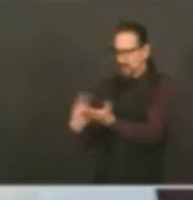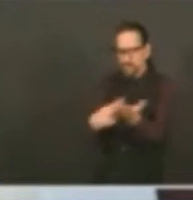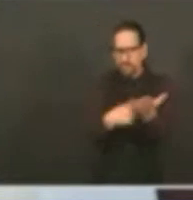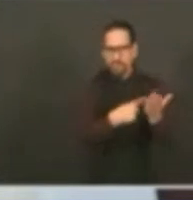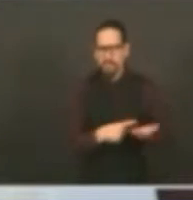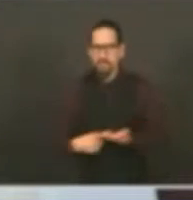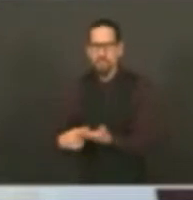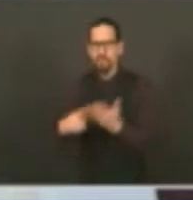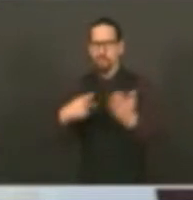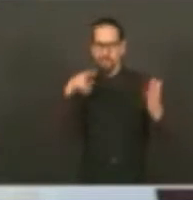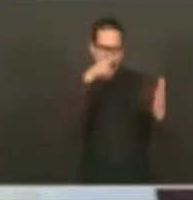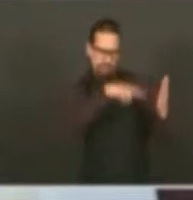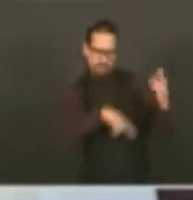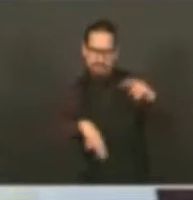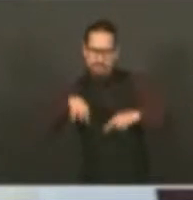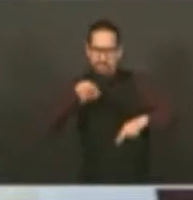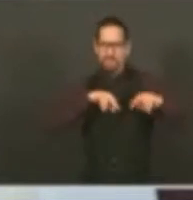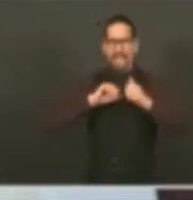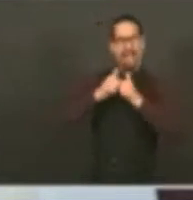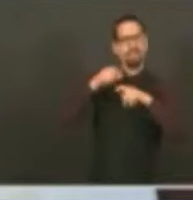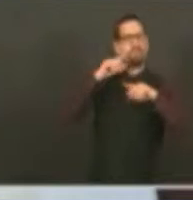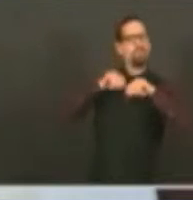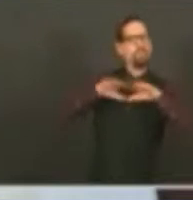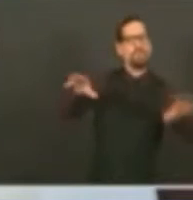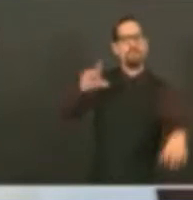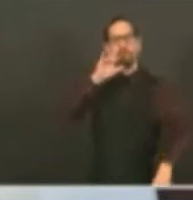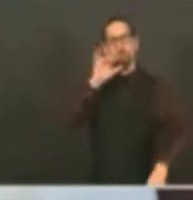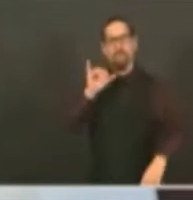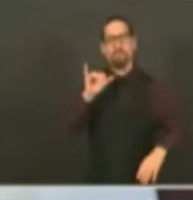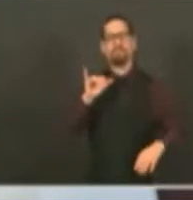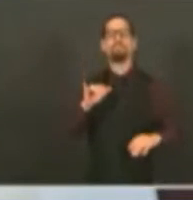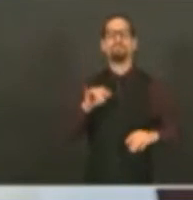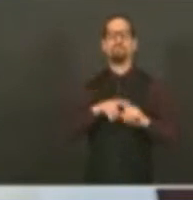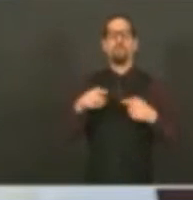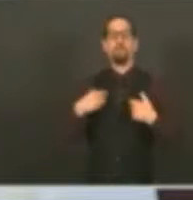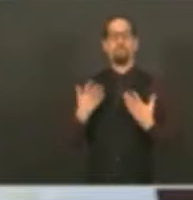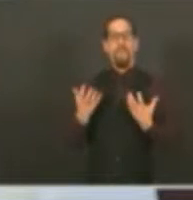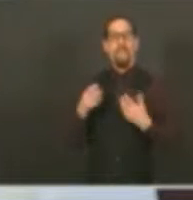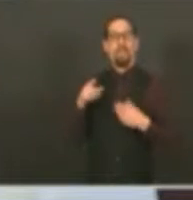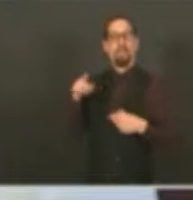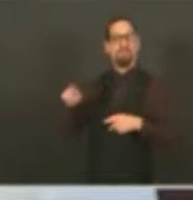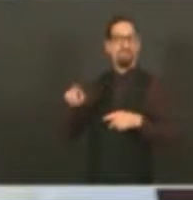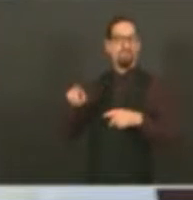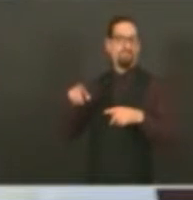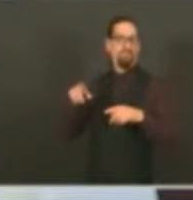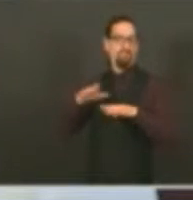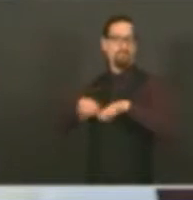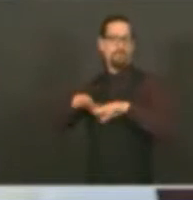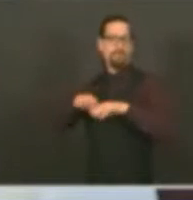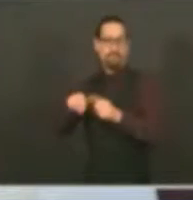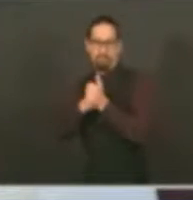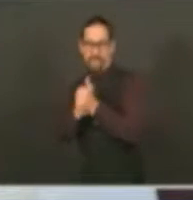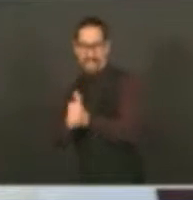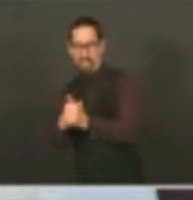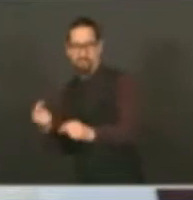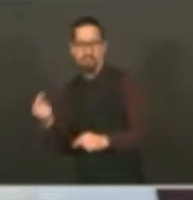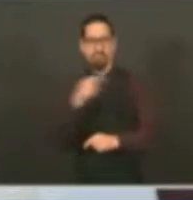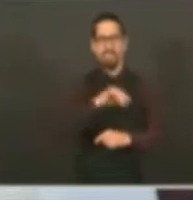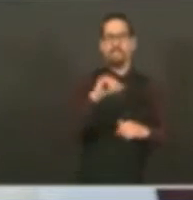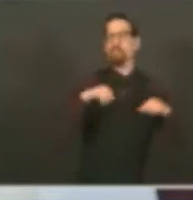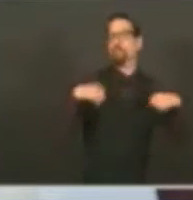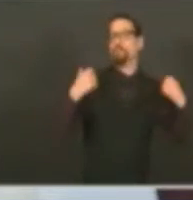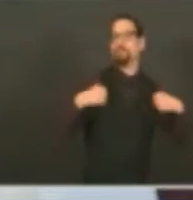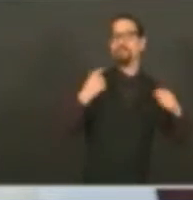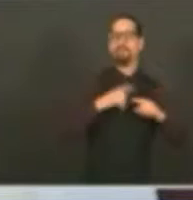readily. We wanted to have the pools that are part of gyms follow the same alignment, except if someone